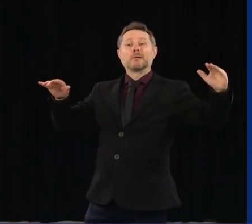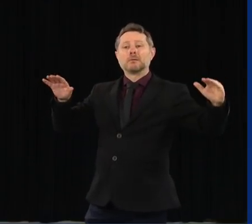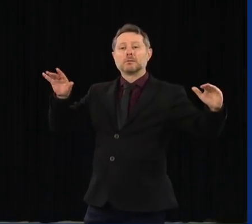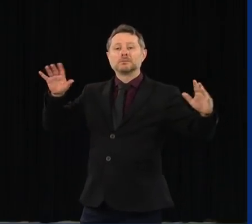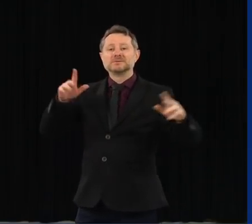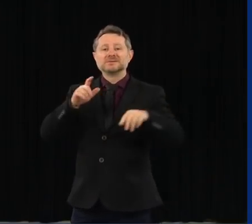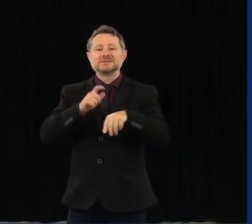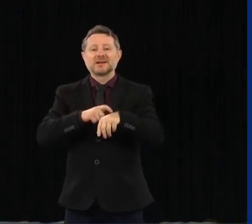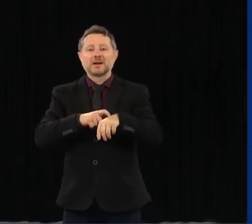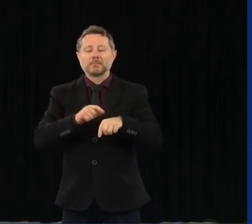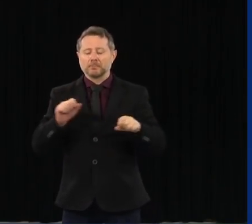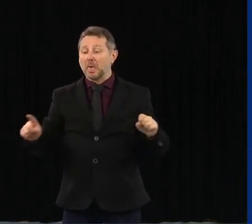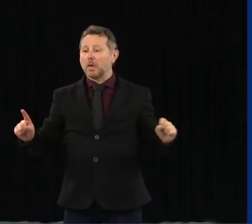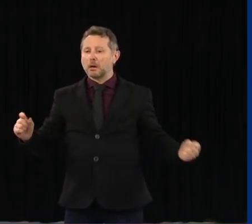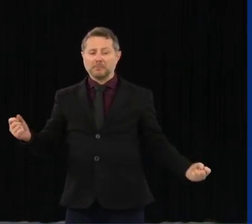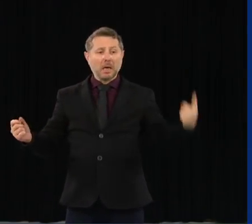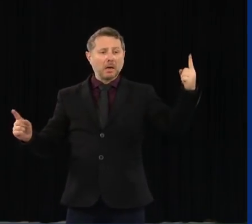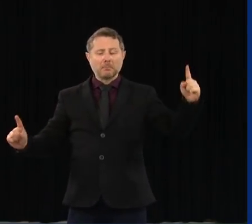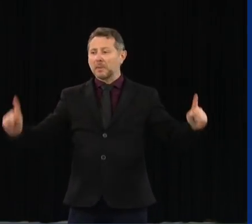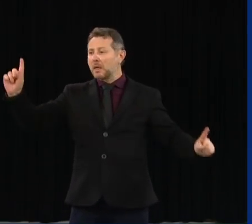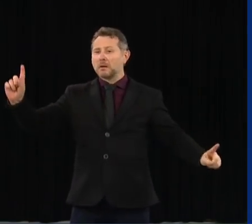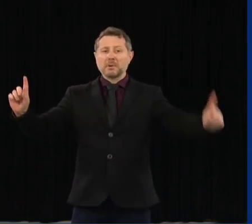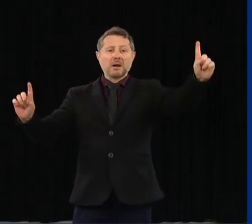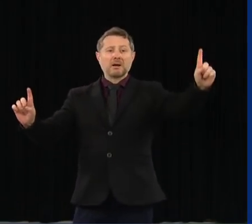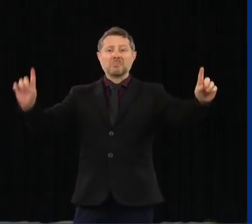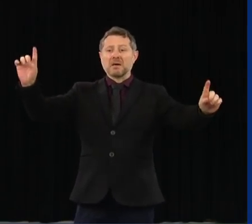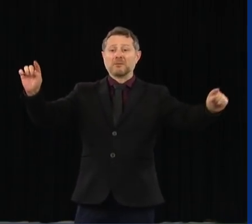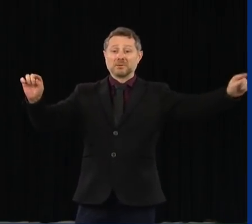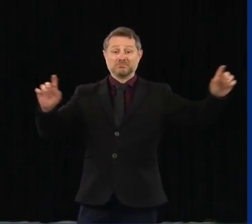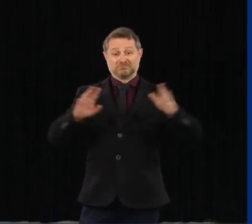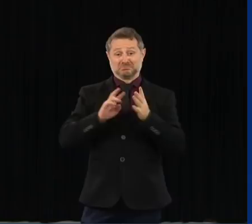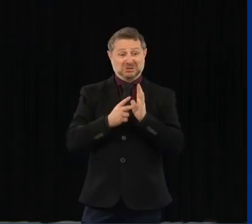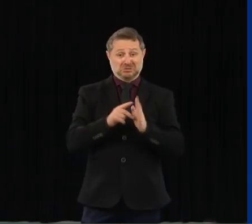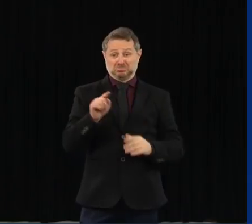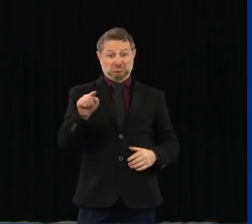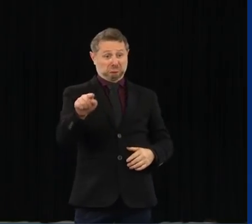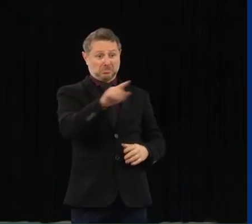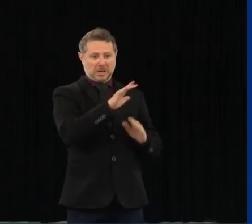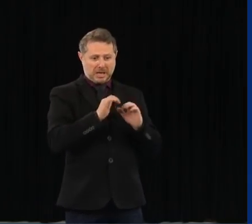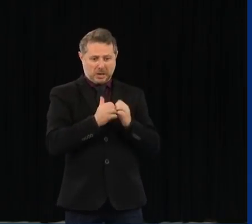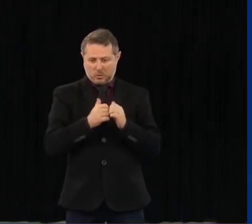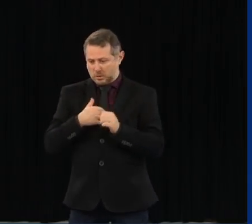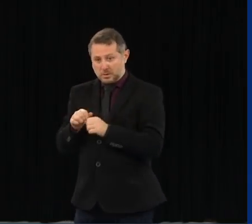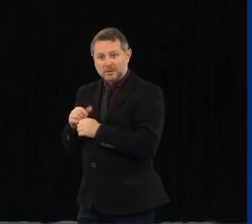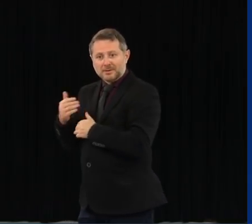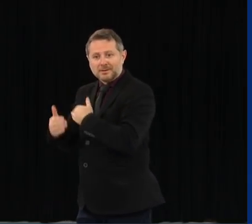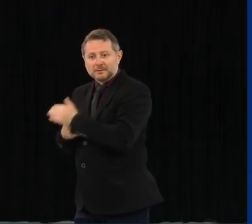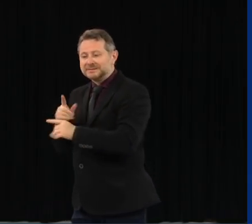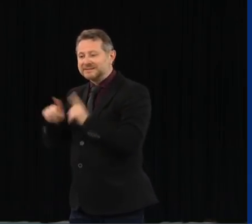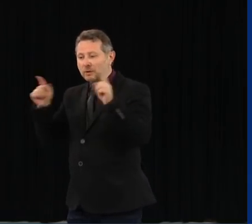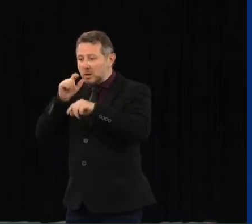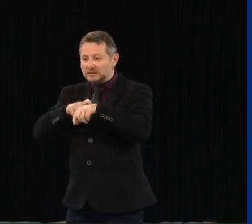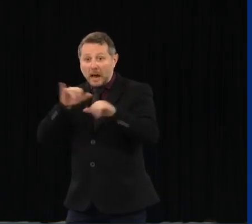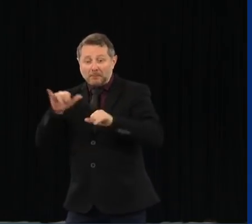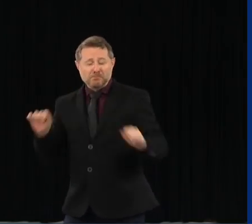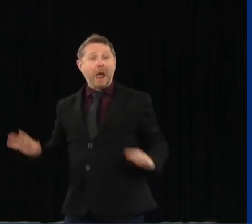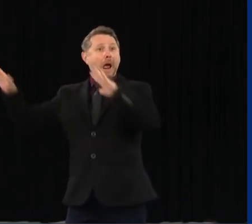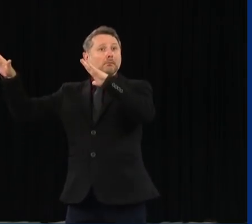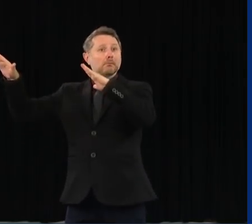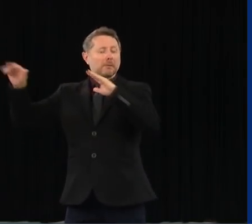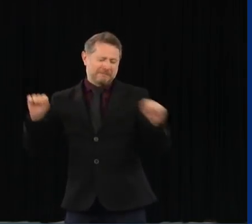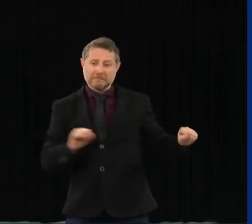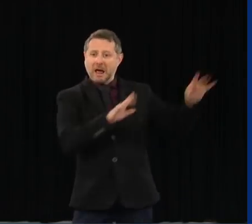it spread. So you have different curves in different parts of the country occurring at different